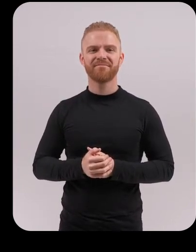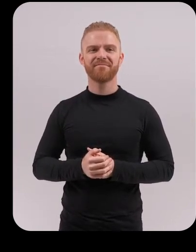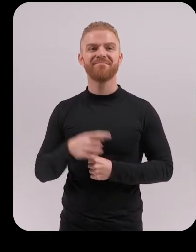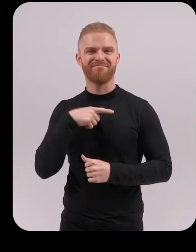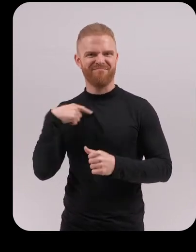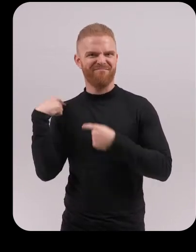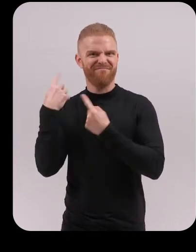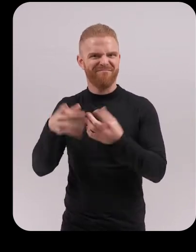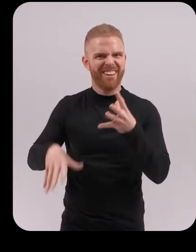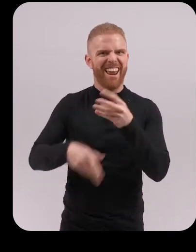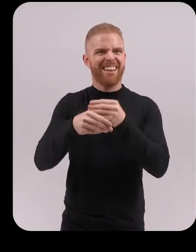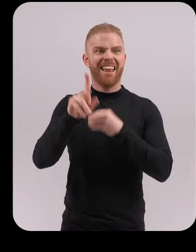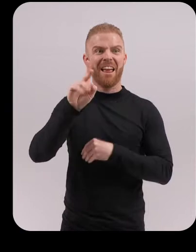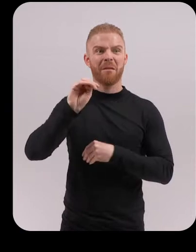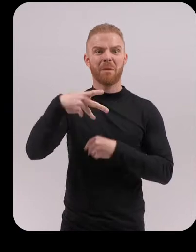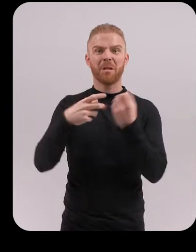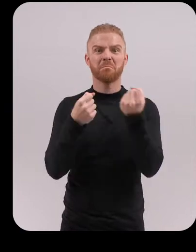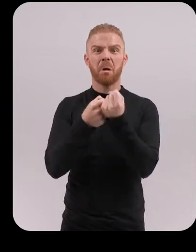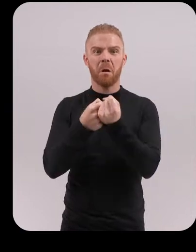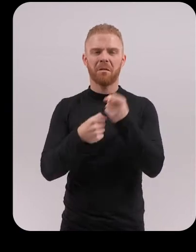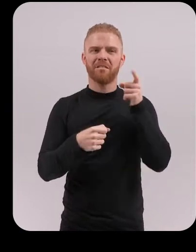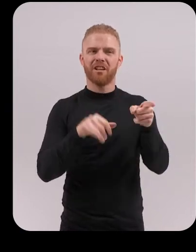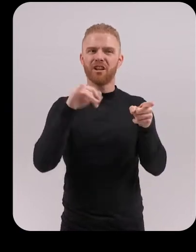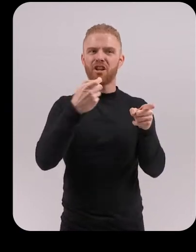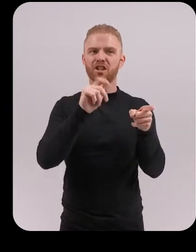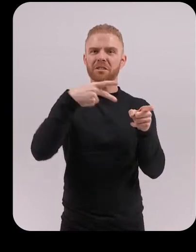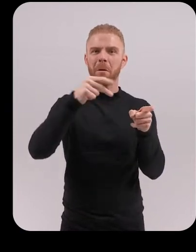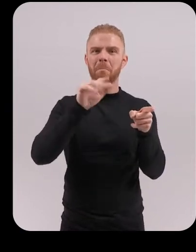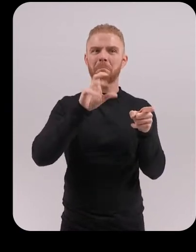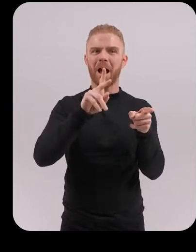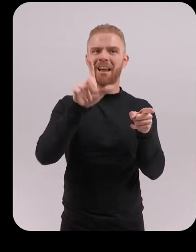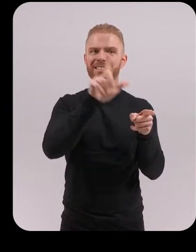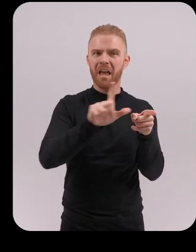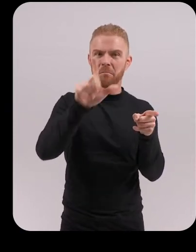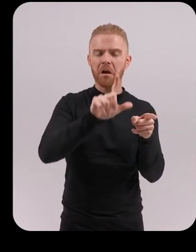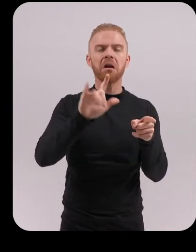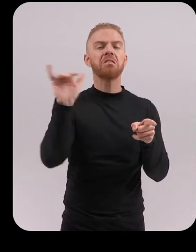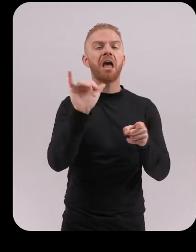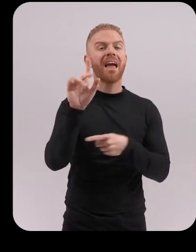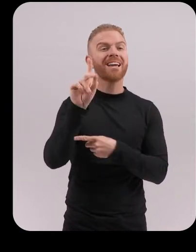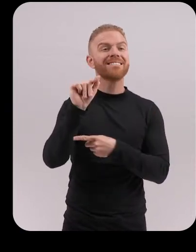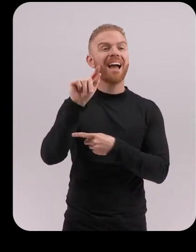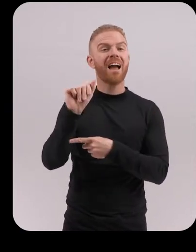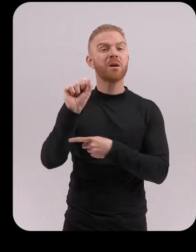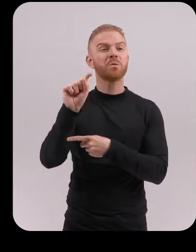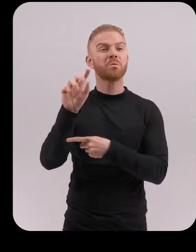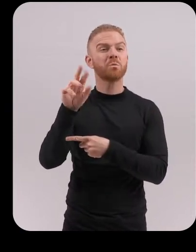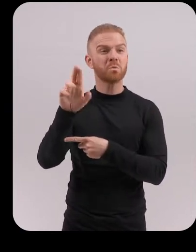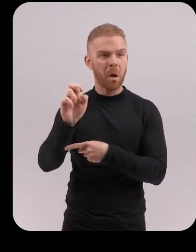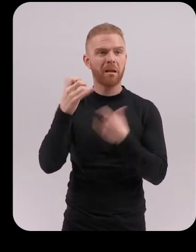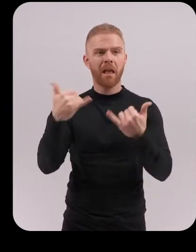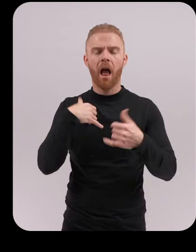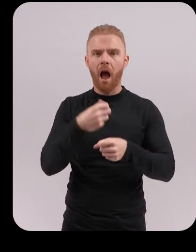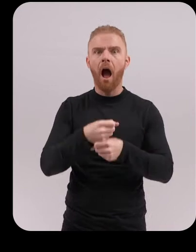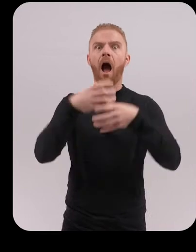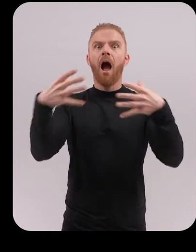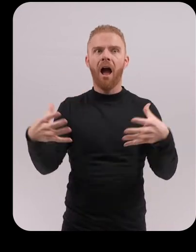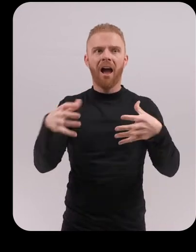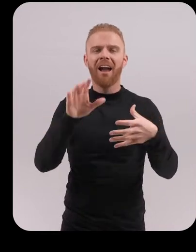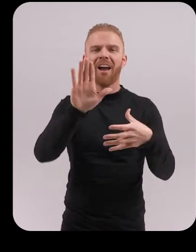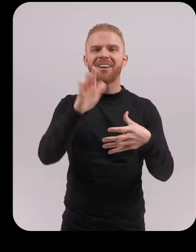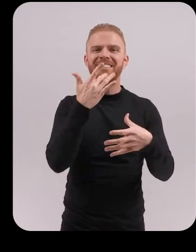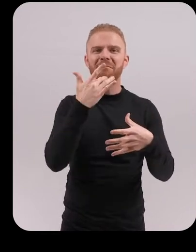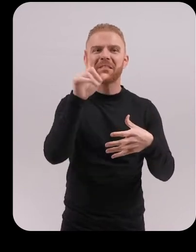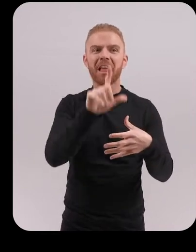We've been adding Kotlin multi-platform support to Jetpack libraries like Data Store, and now we're expanding it to your